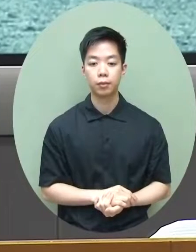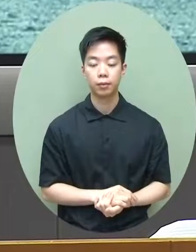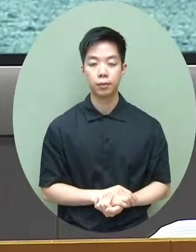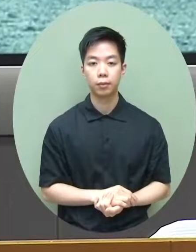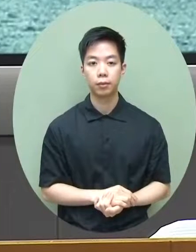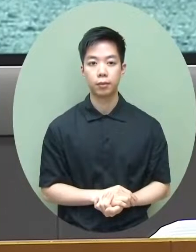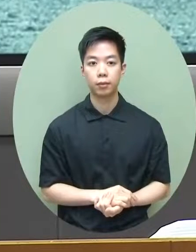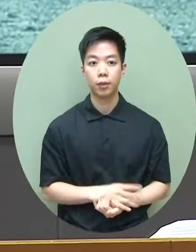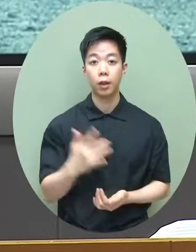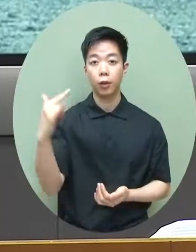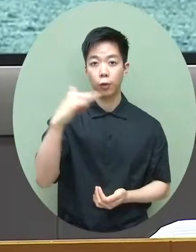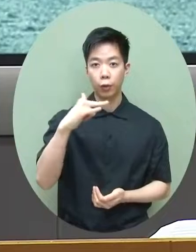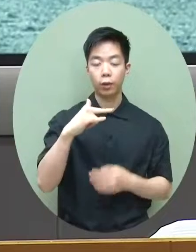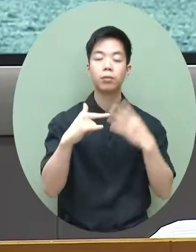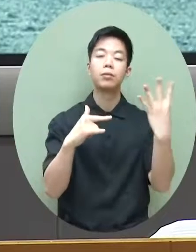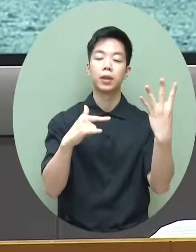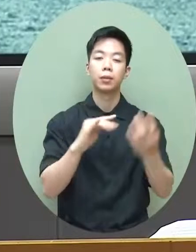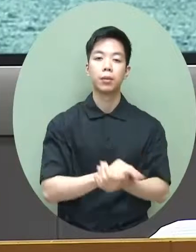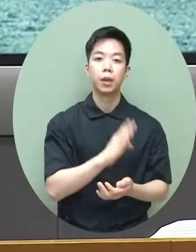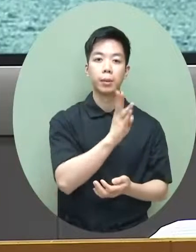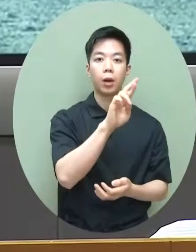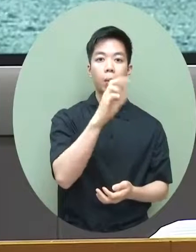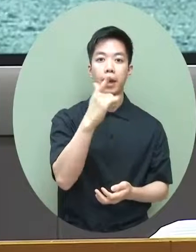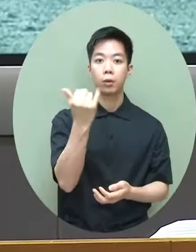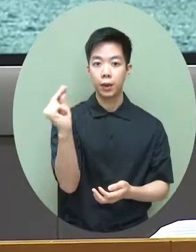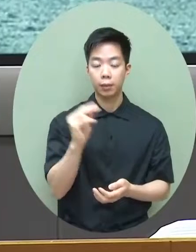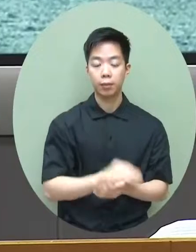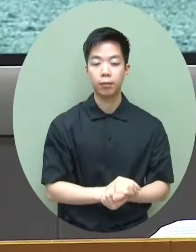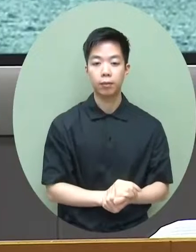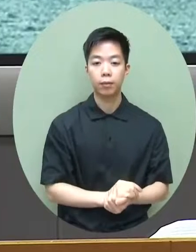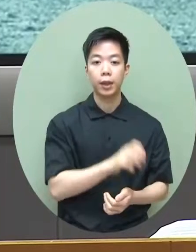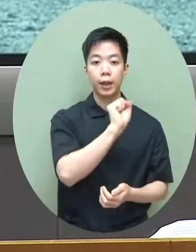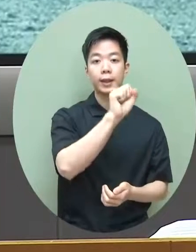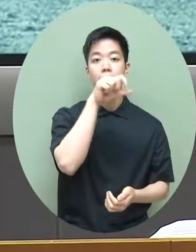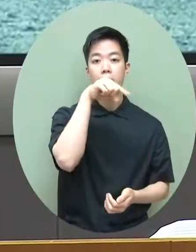they were 7 arrivals from yesterday, affecting 4 flights